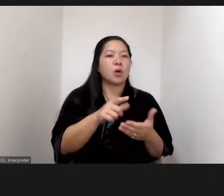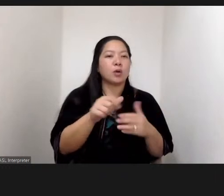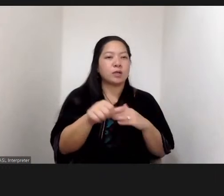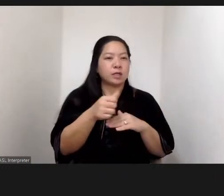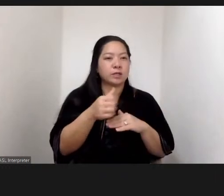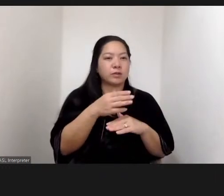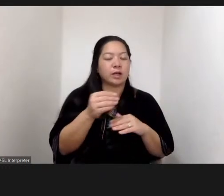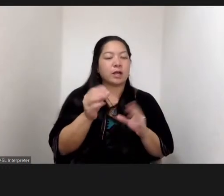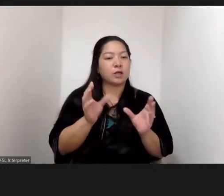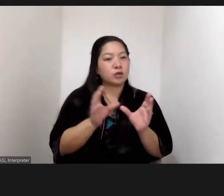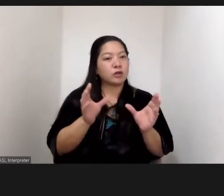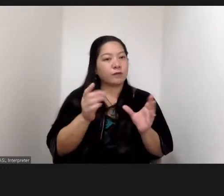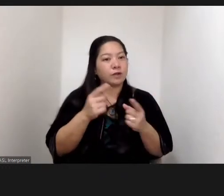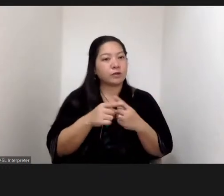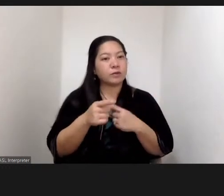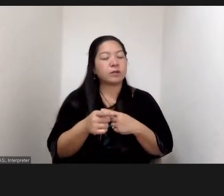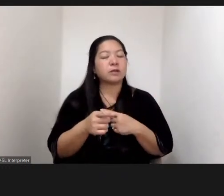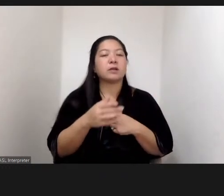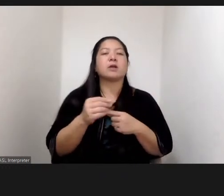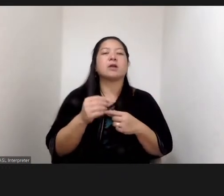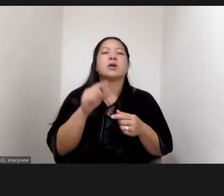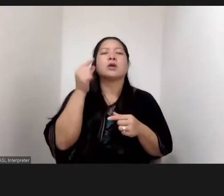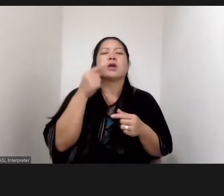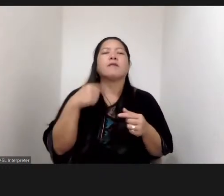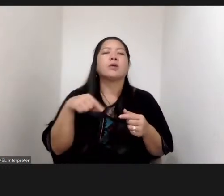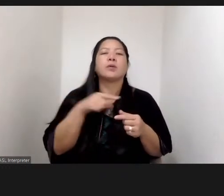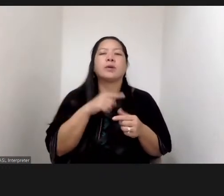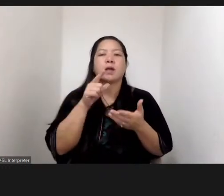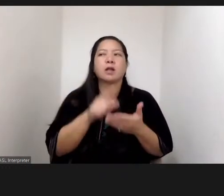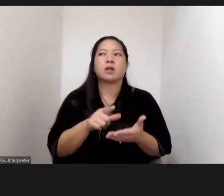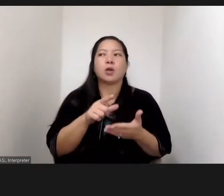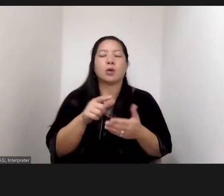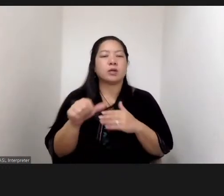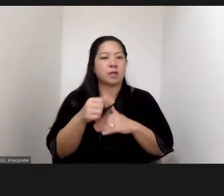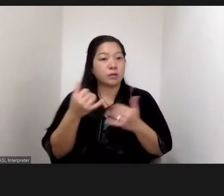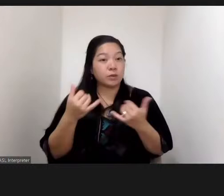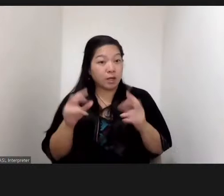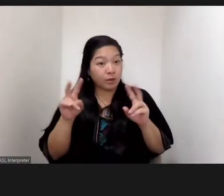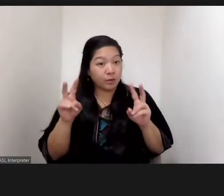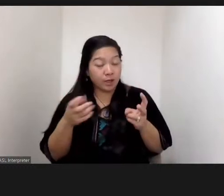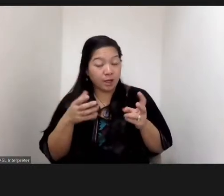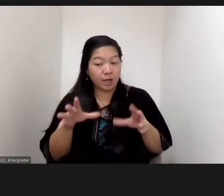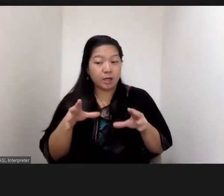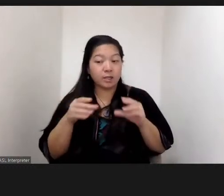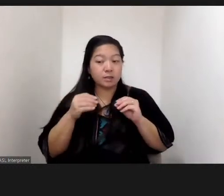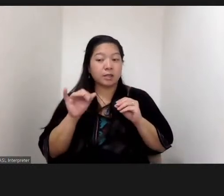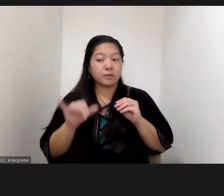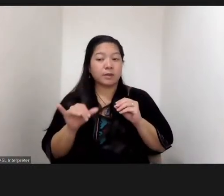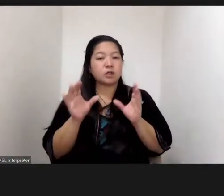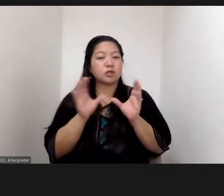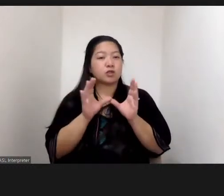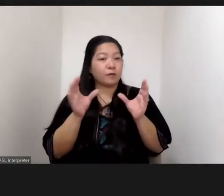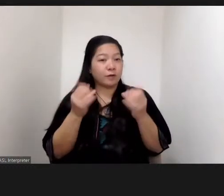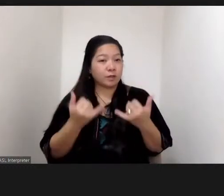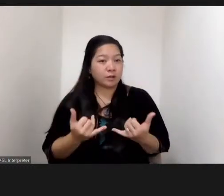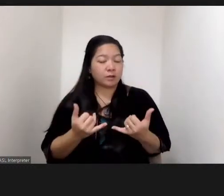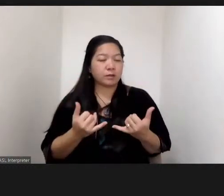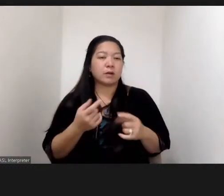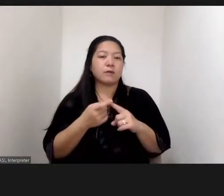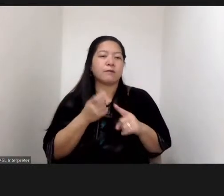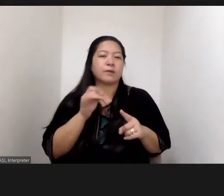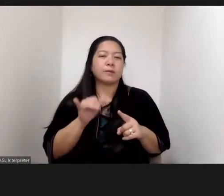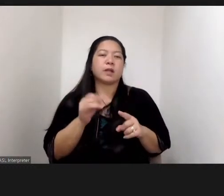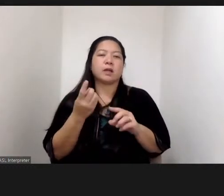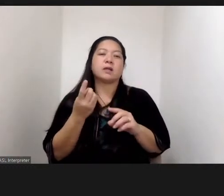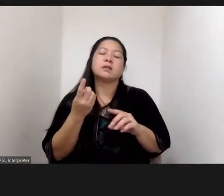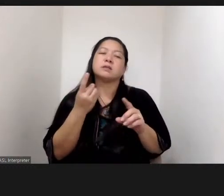to me, Governor, we are in low risk status, and I accept that certification. From that date